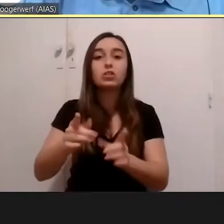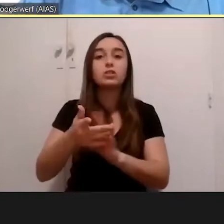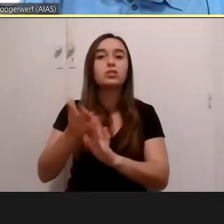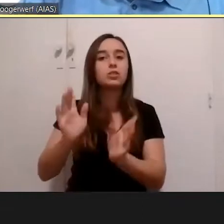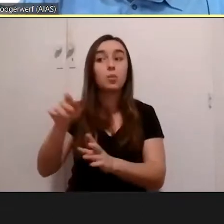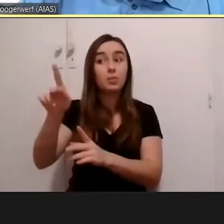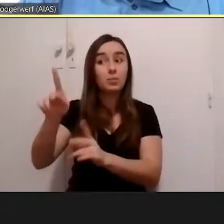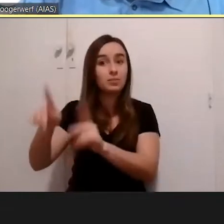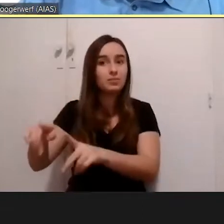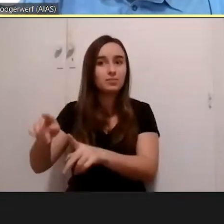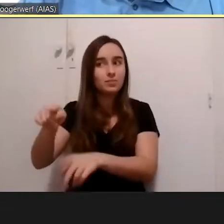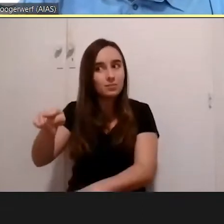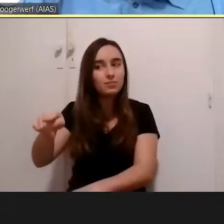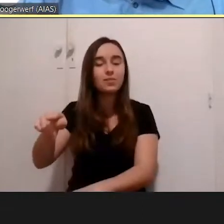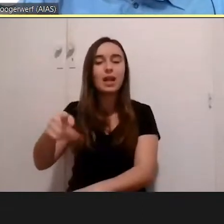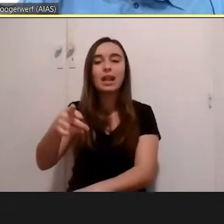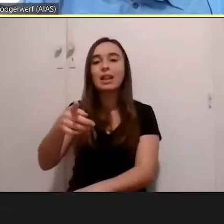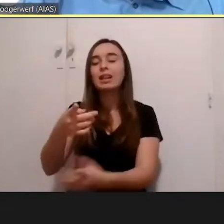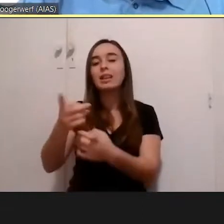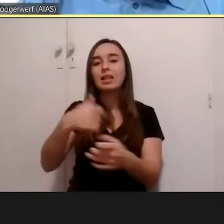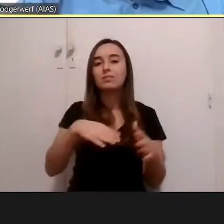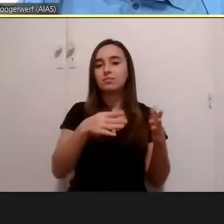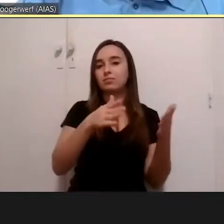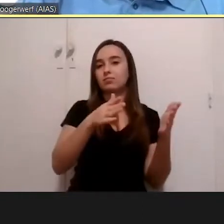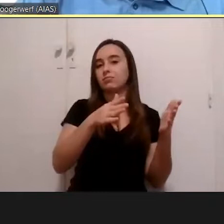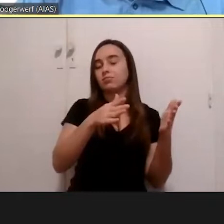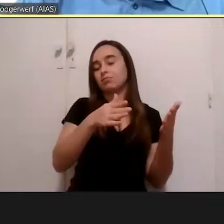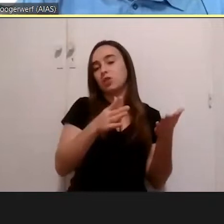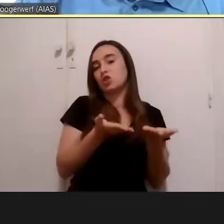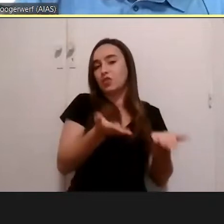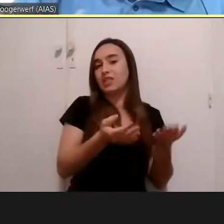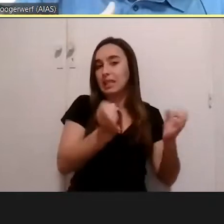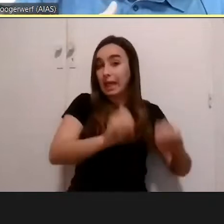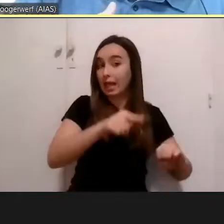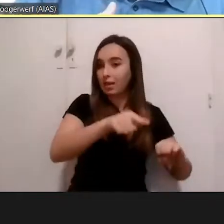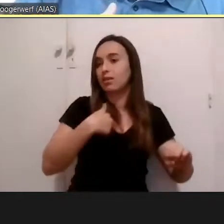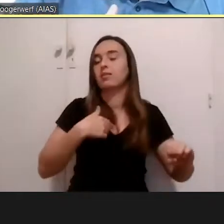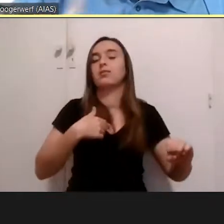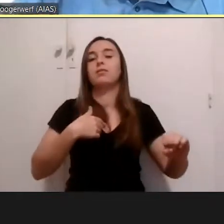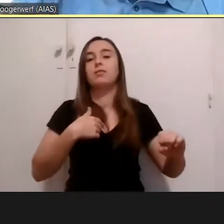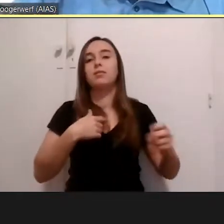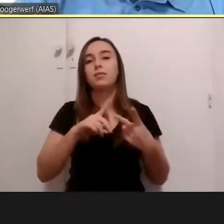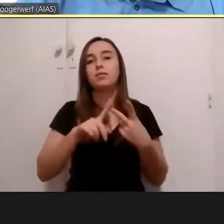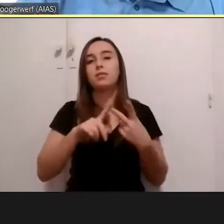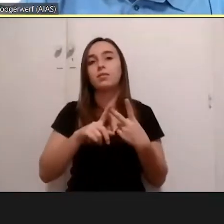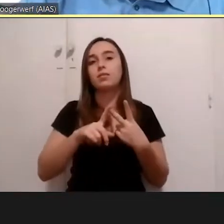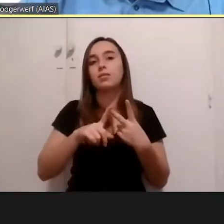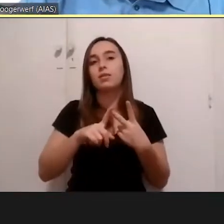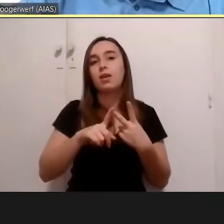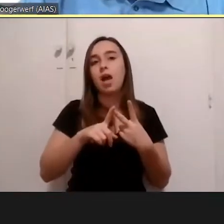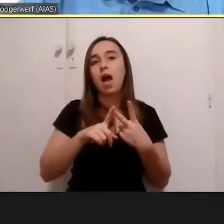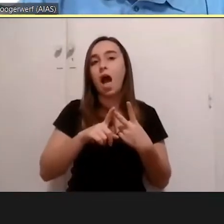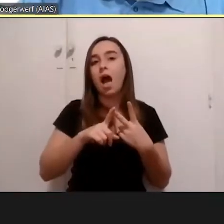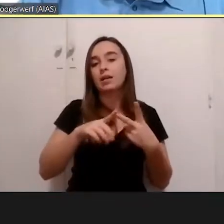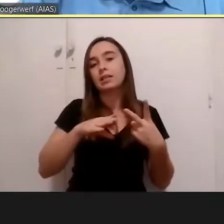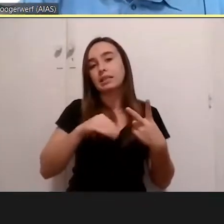the availability itself. The acceptability, so users have to see this as really a sort of a solution. Also, Emmanuel used the